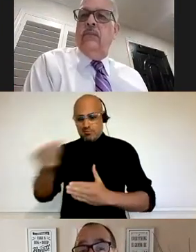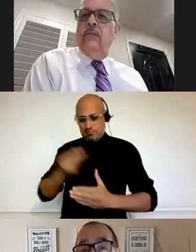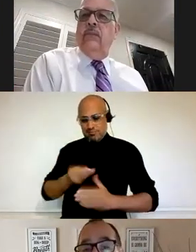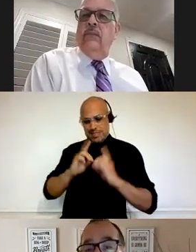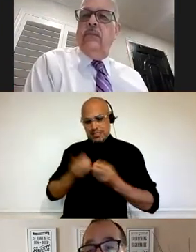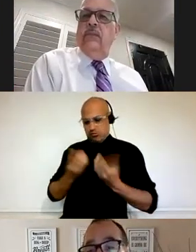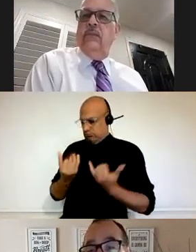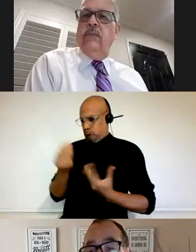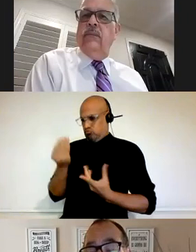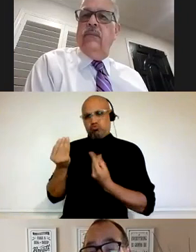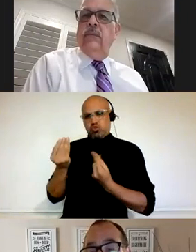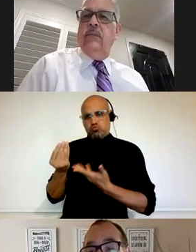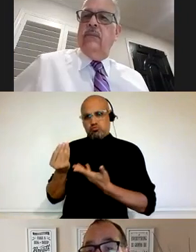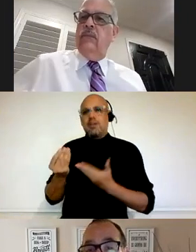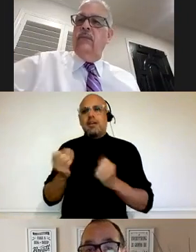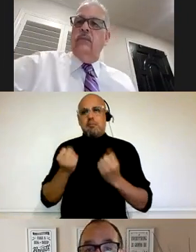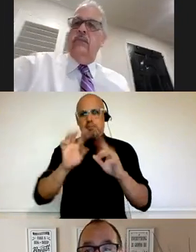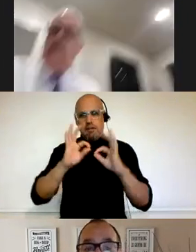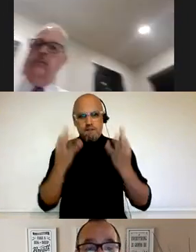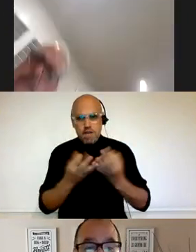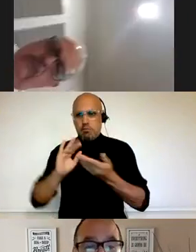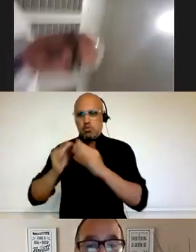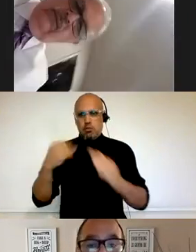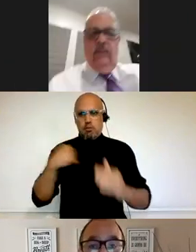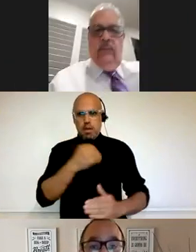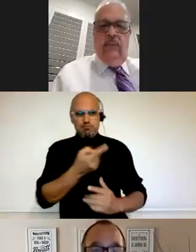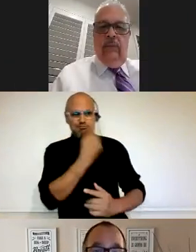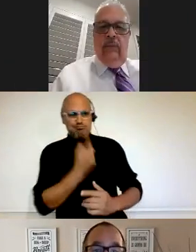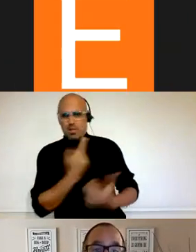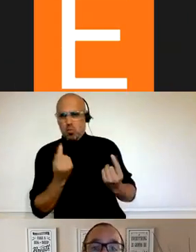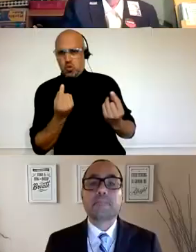And many of our families and our community members have asked us about that. Next slide, please.